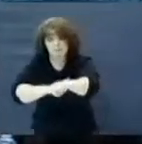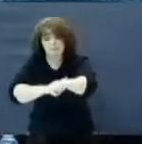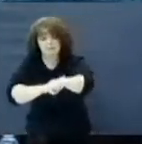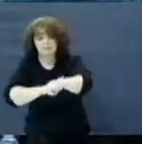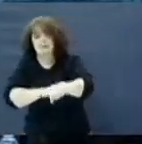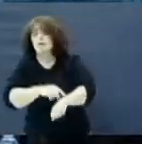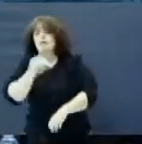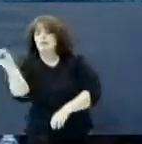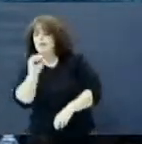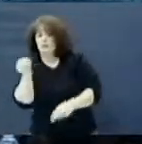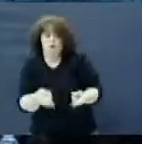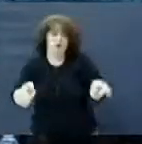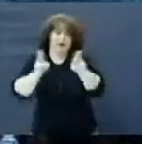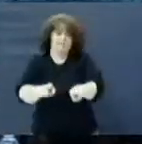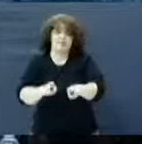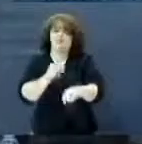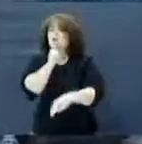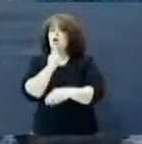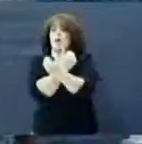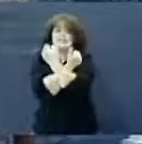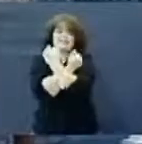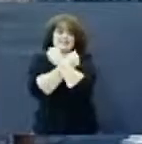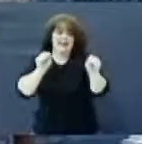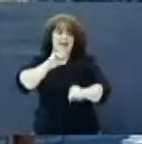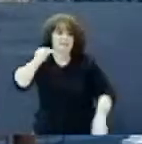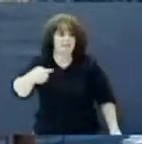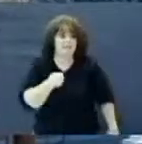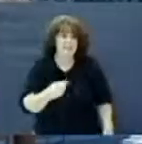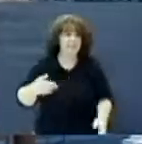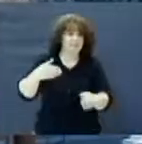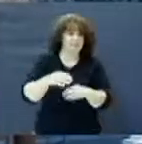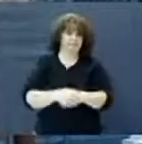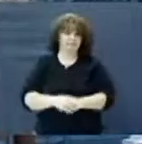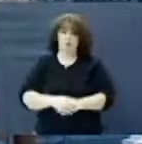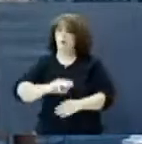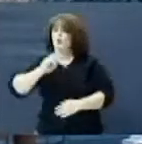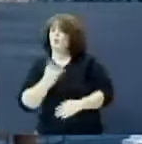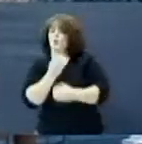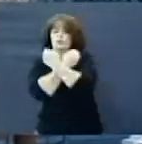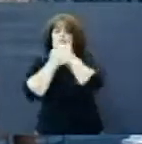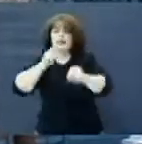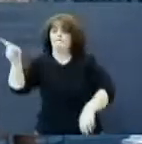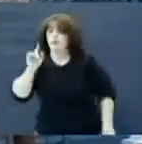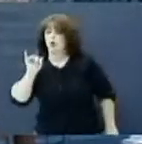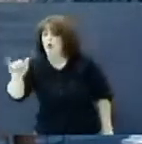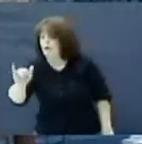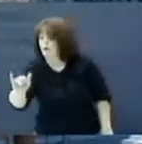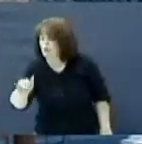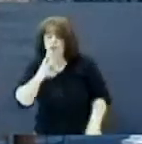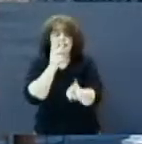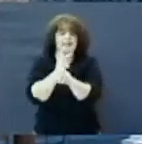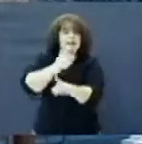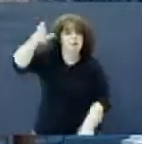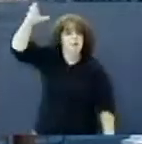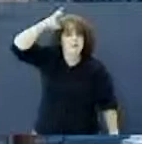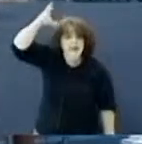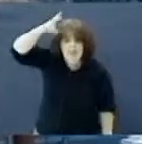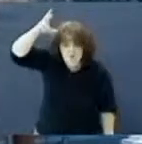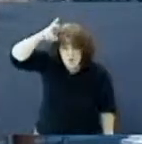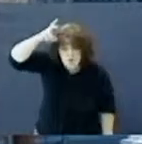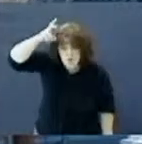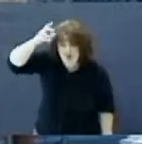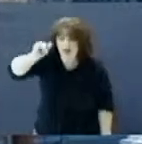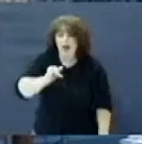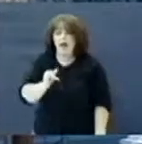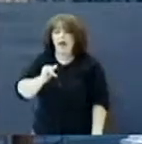me. Somebody say amen. We say forever. We're preserved from evil. I believe in the perseverance of the